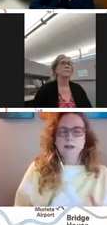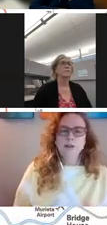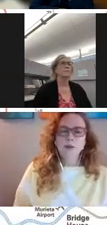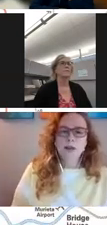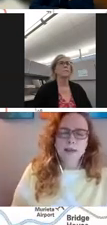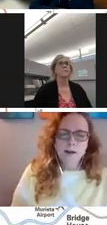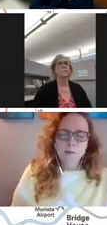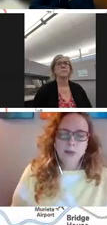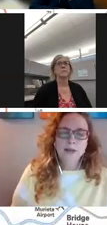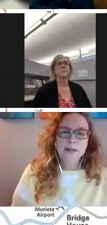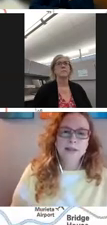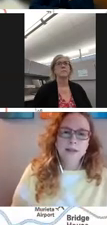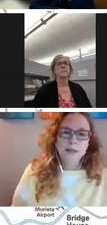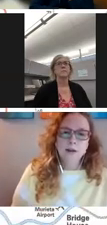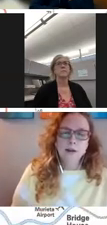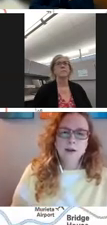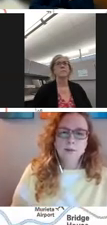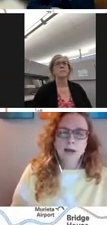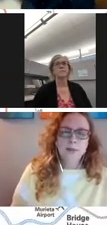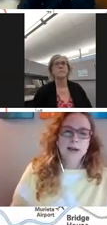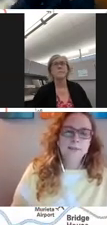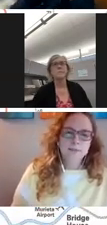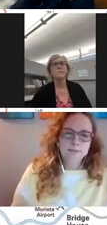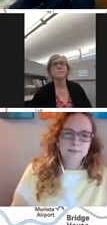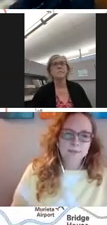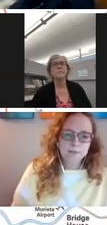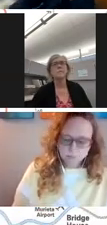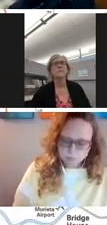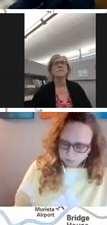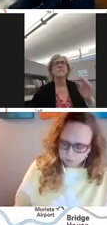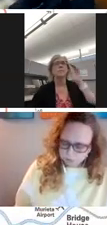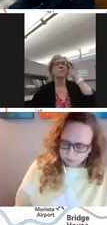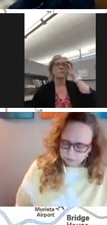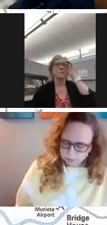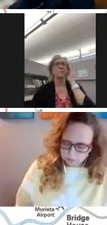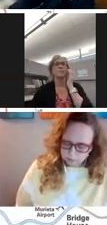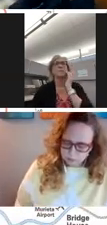just so they can visualize how to plug this into their pipeline.